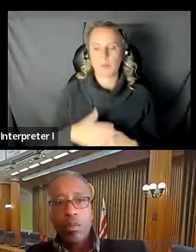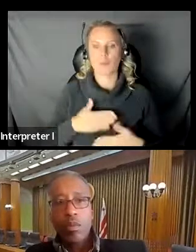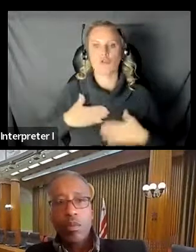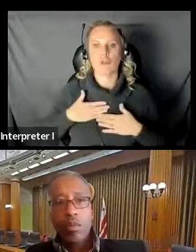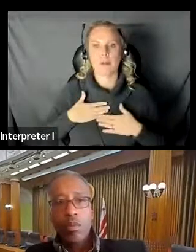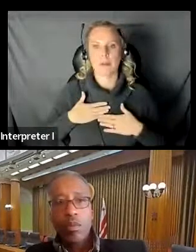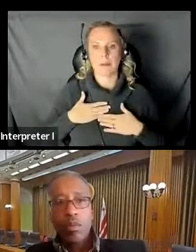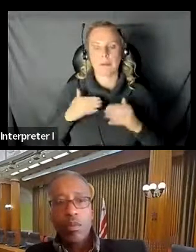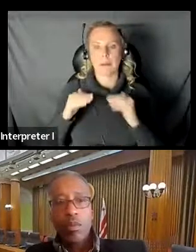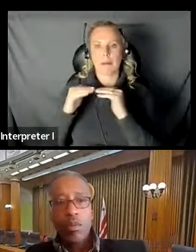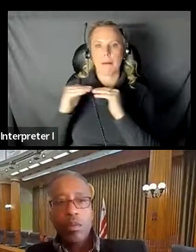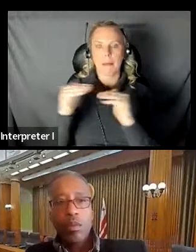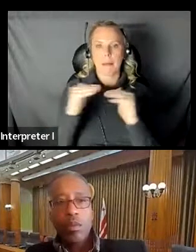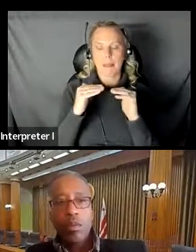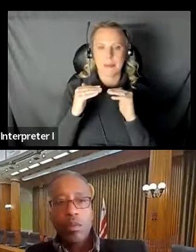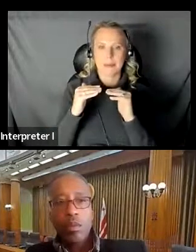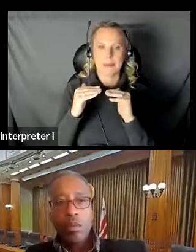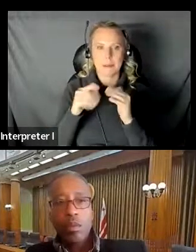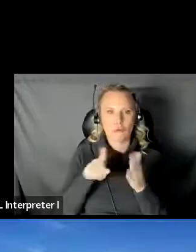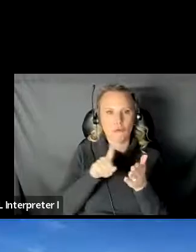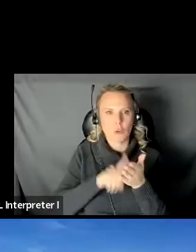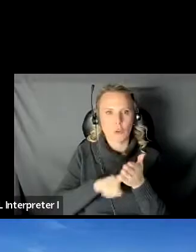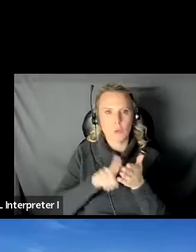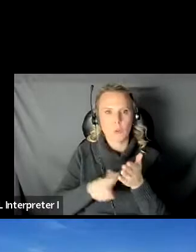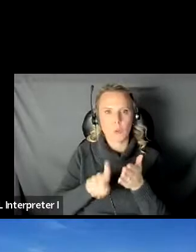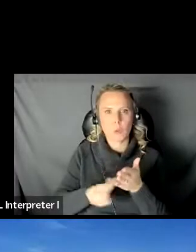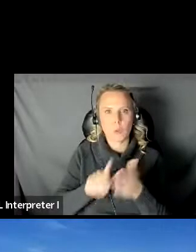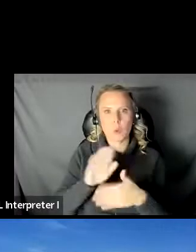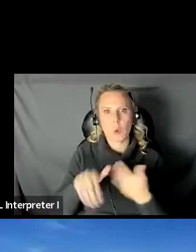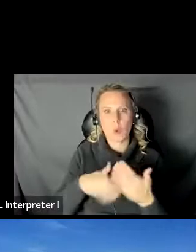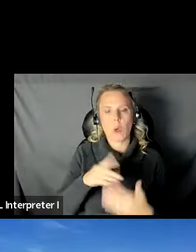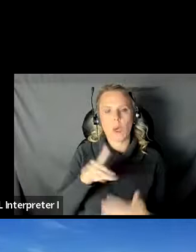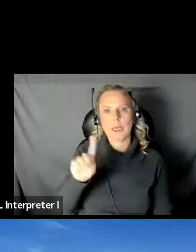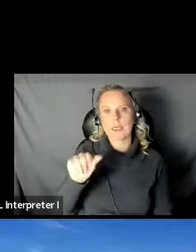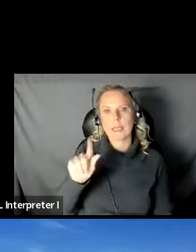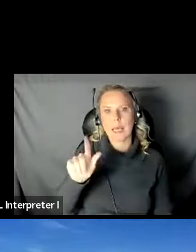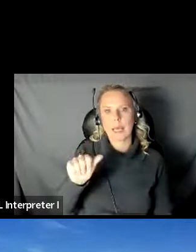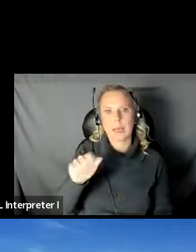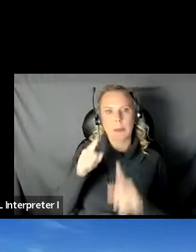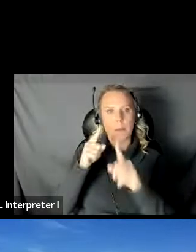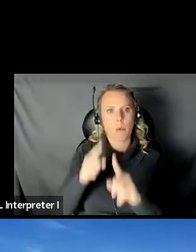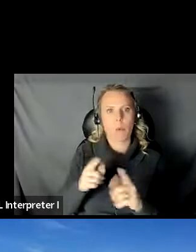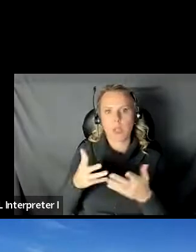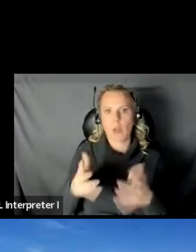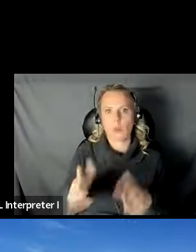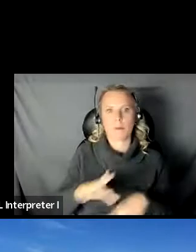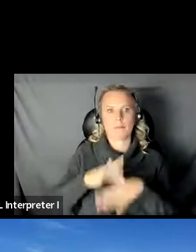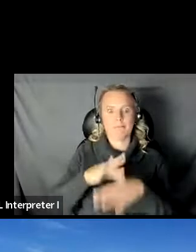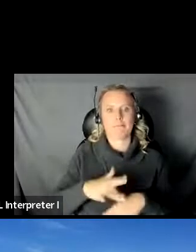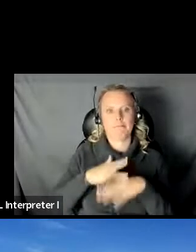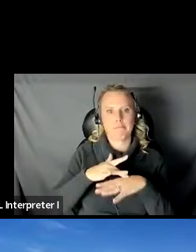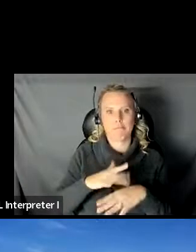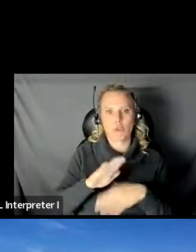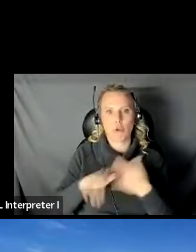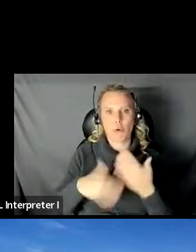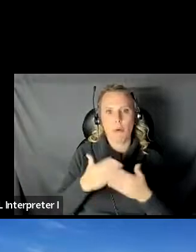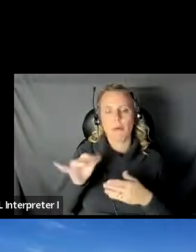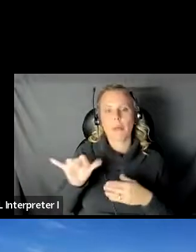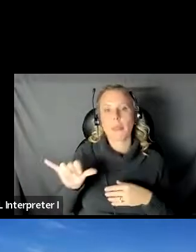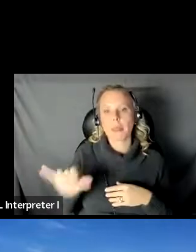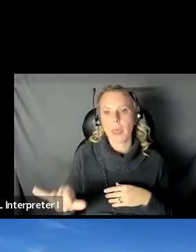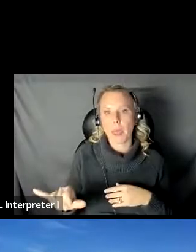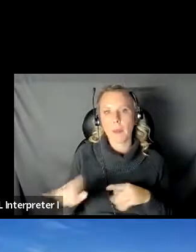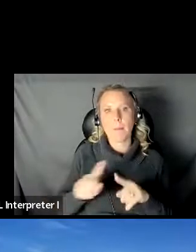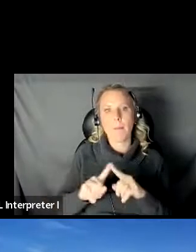my colleagues have gone through the data points thoroughly, and so I don't want to spend time there. I would